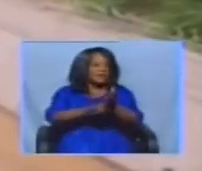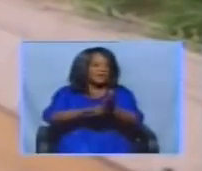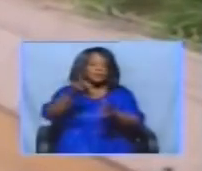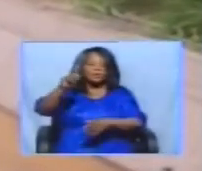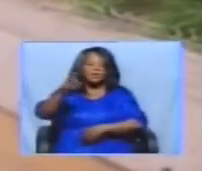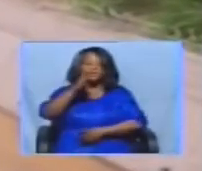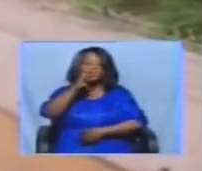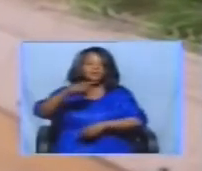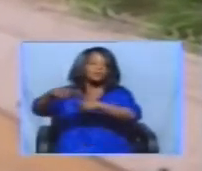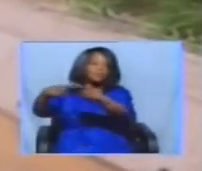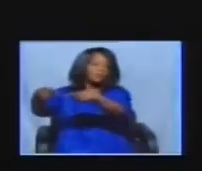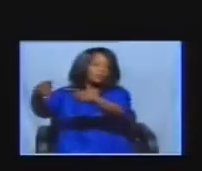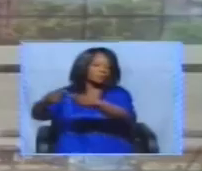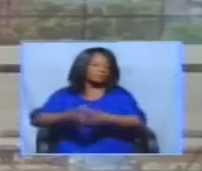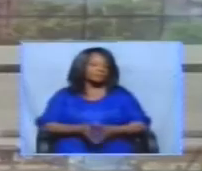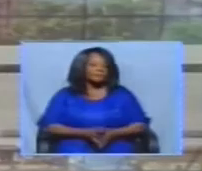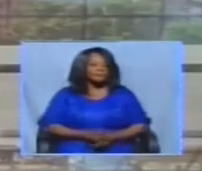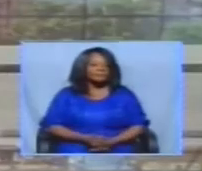up.